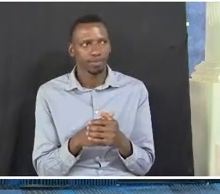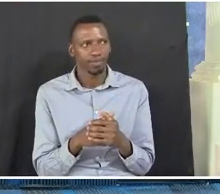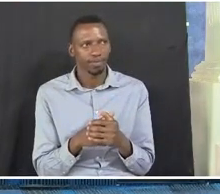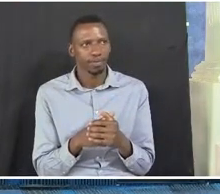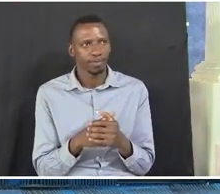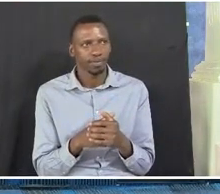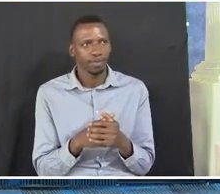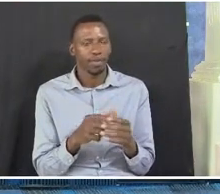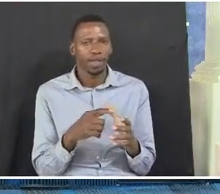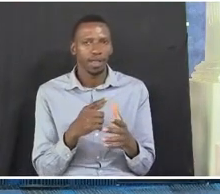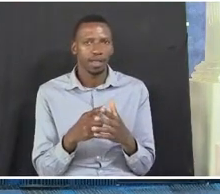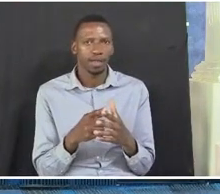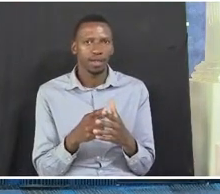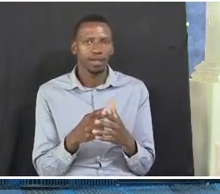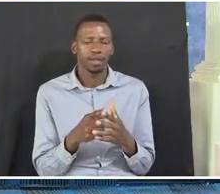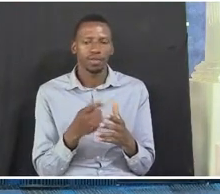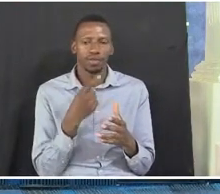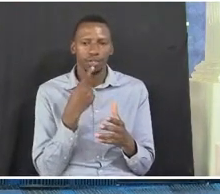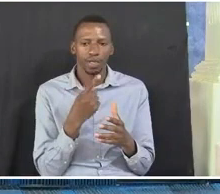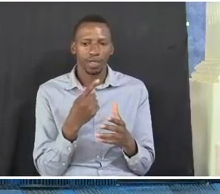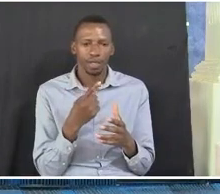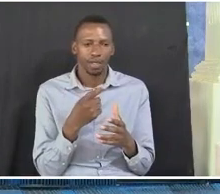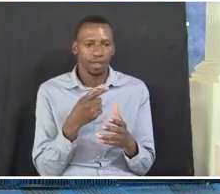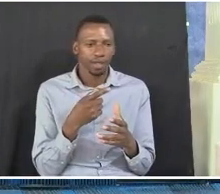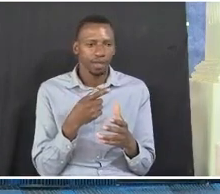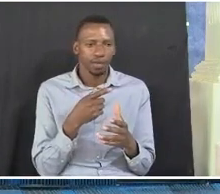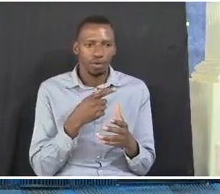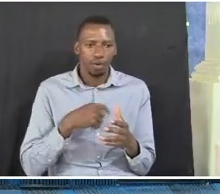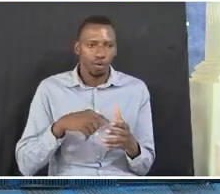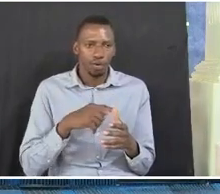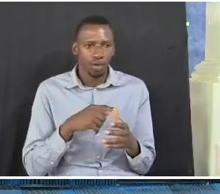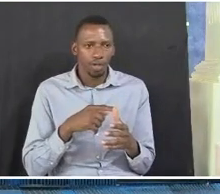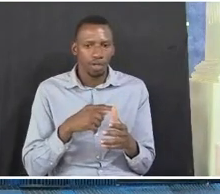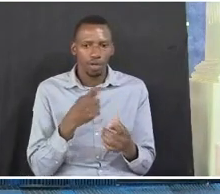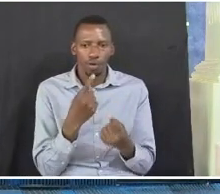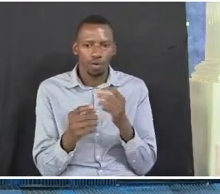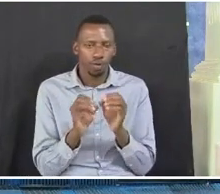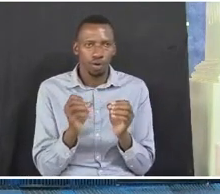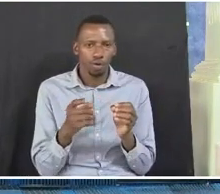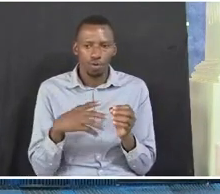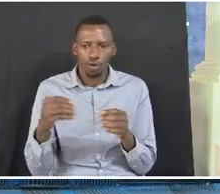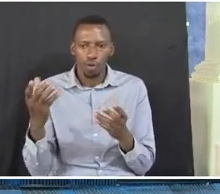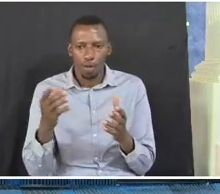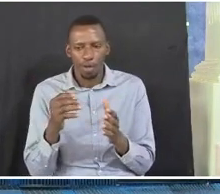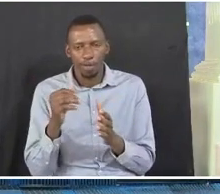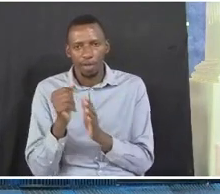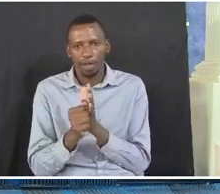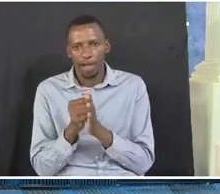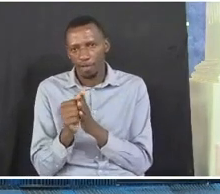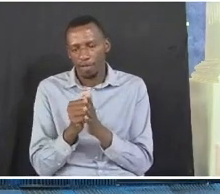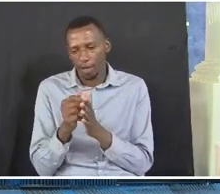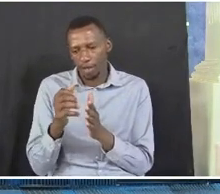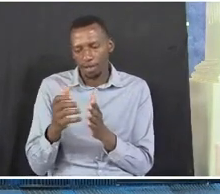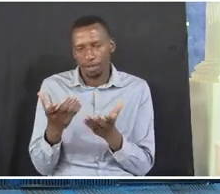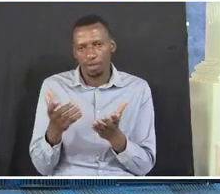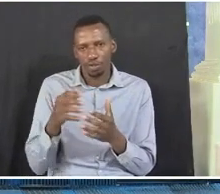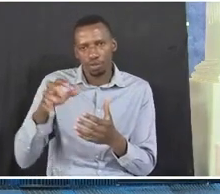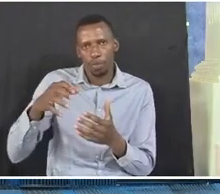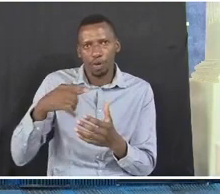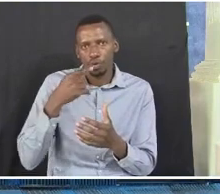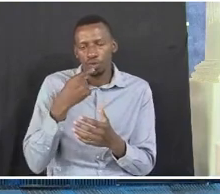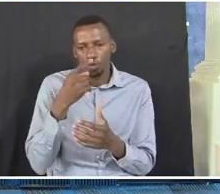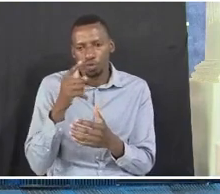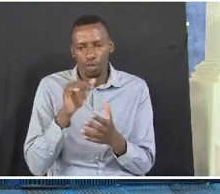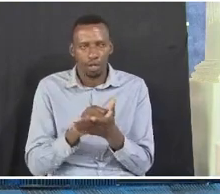And we say that we see how to cook is easy to nanda naivas. Who told you that? Parents,